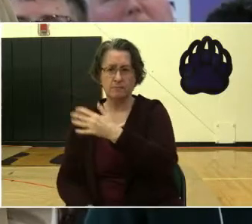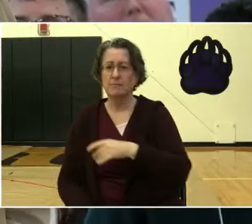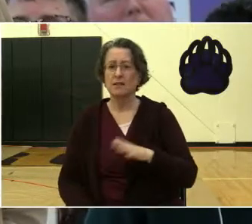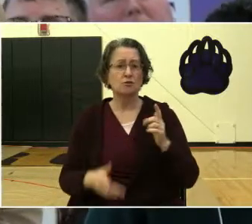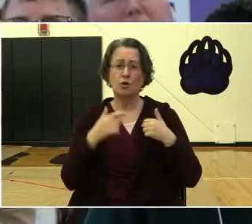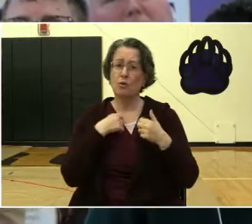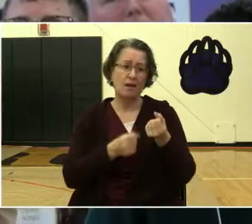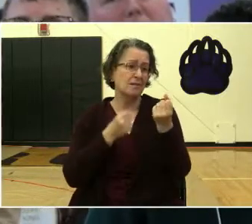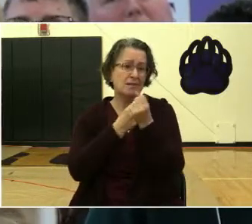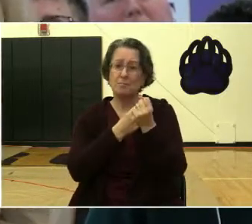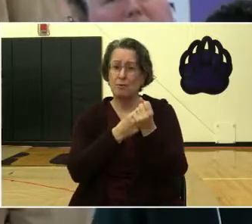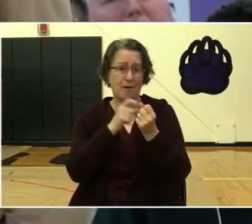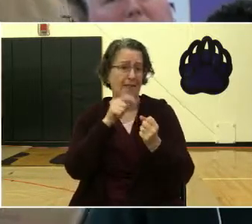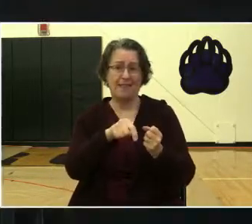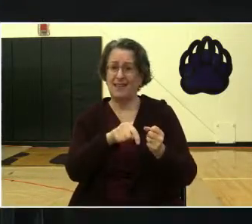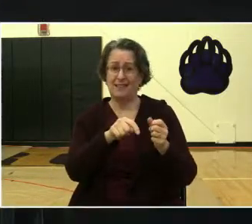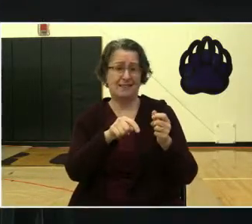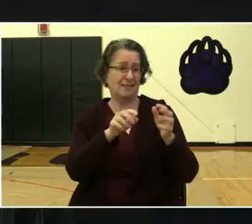salaries